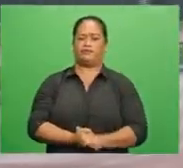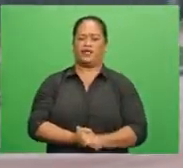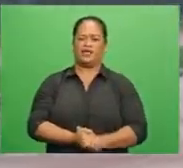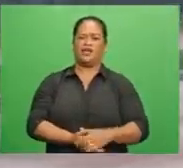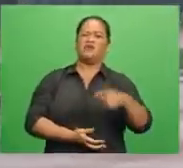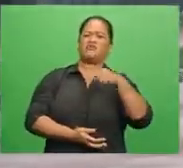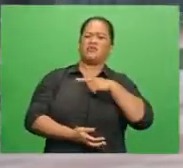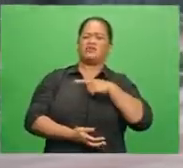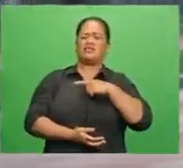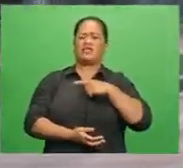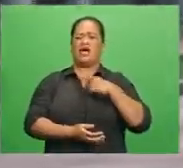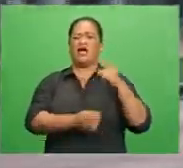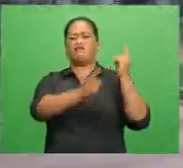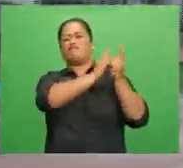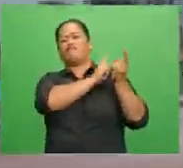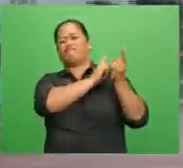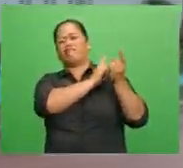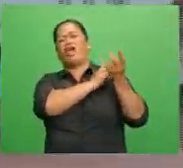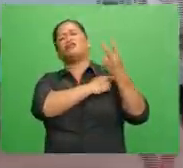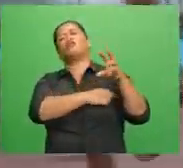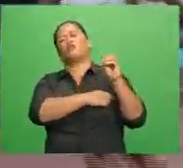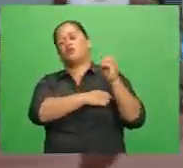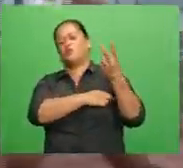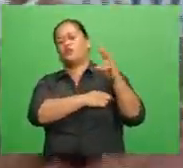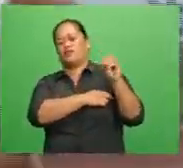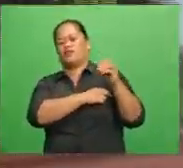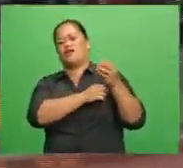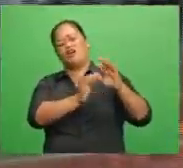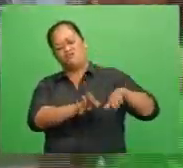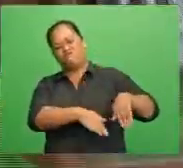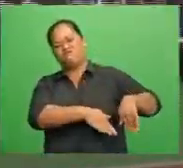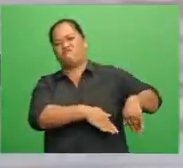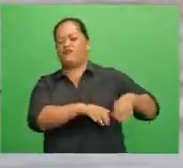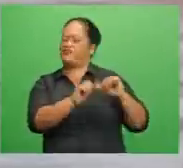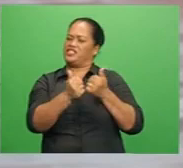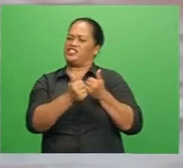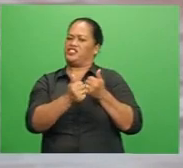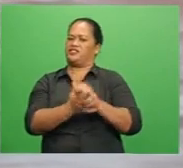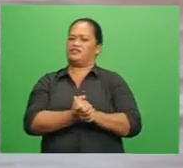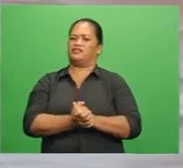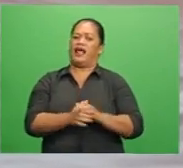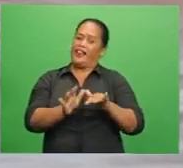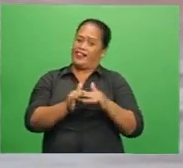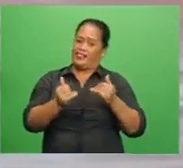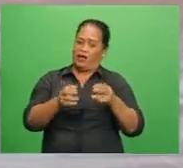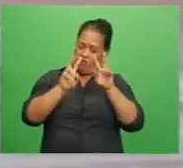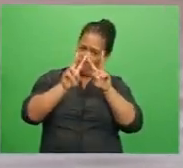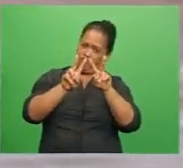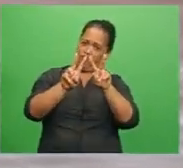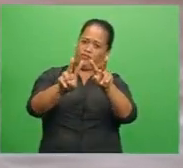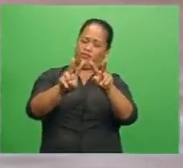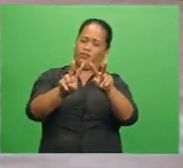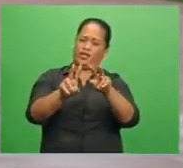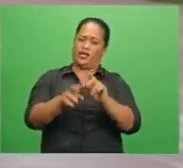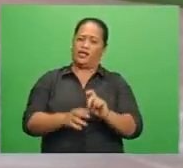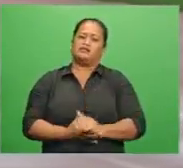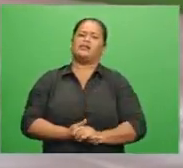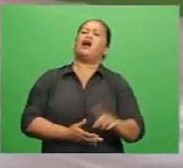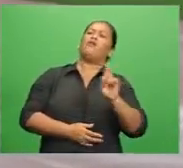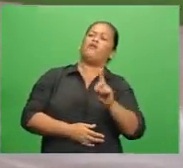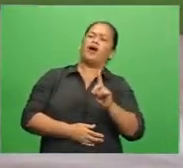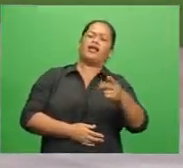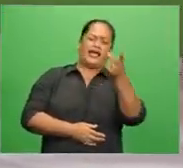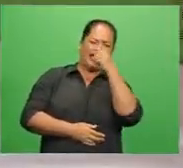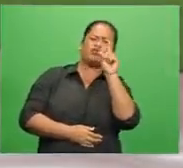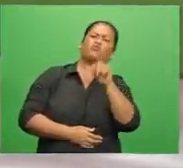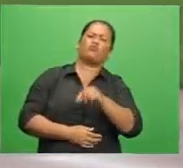past is 2020 is gone. So now we have to look at what can we do to get sports up and running